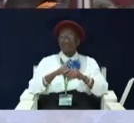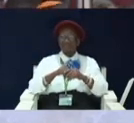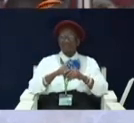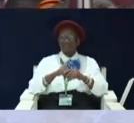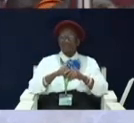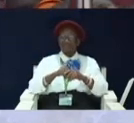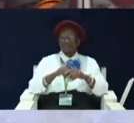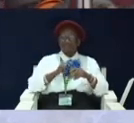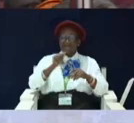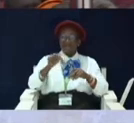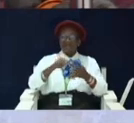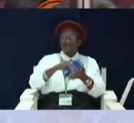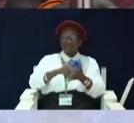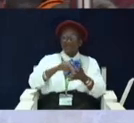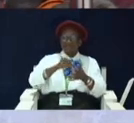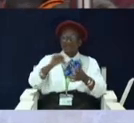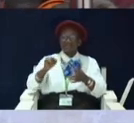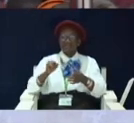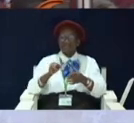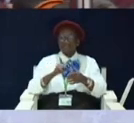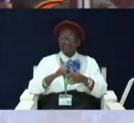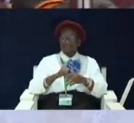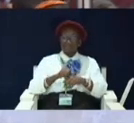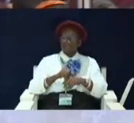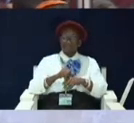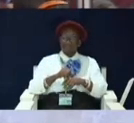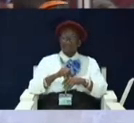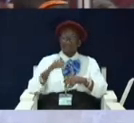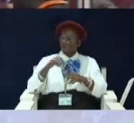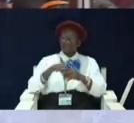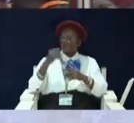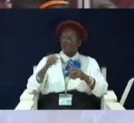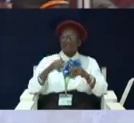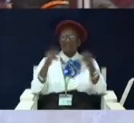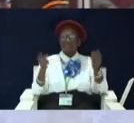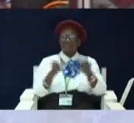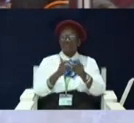I'm standing in the position